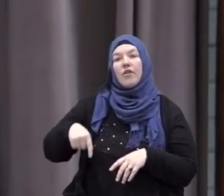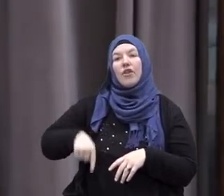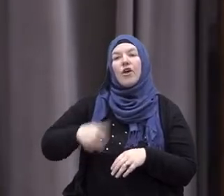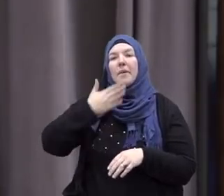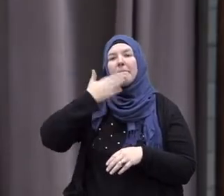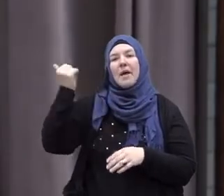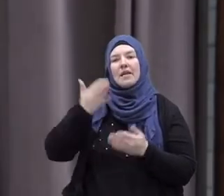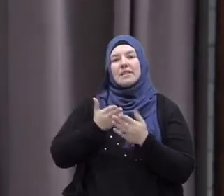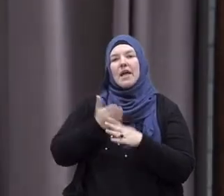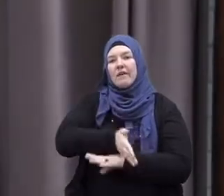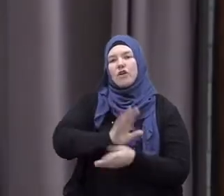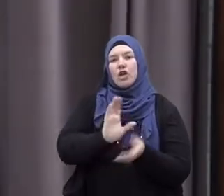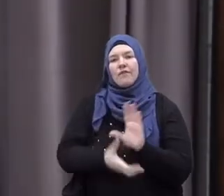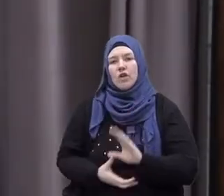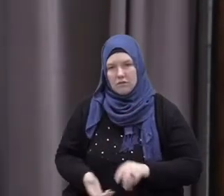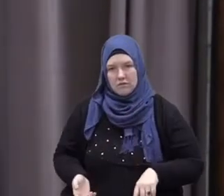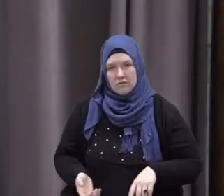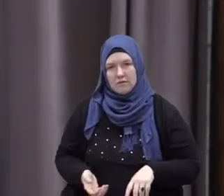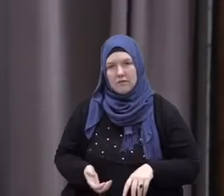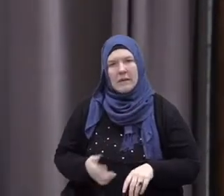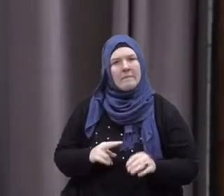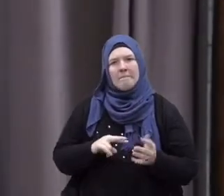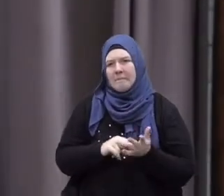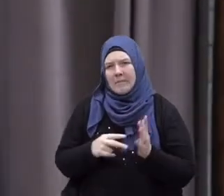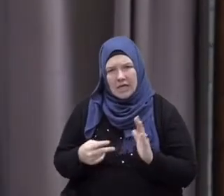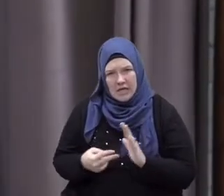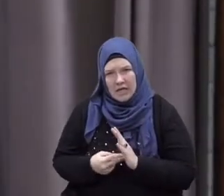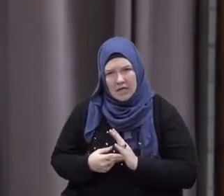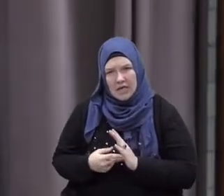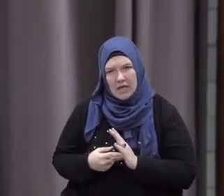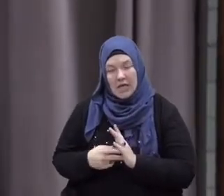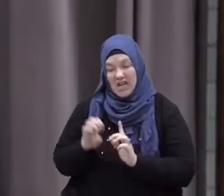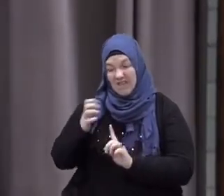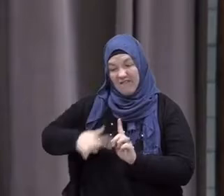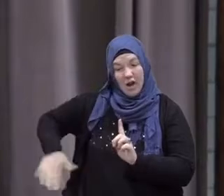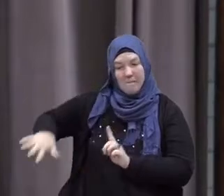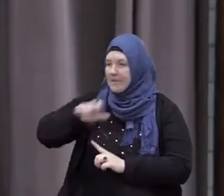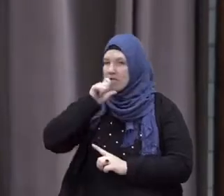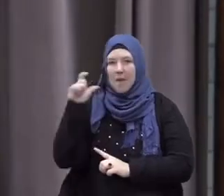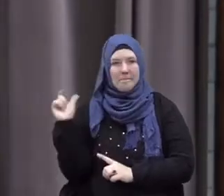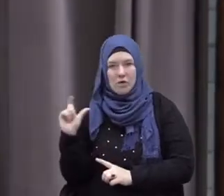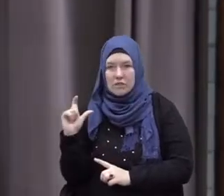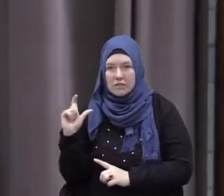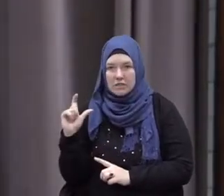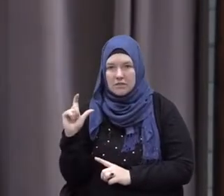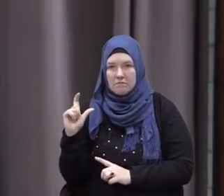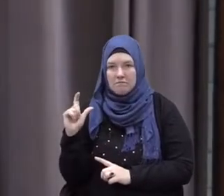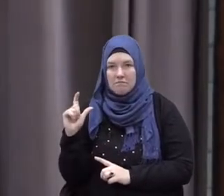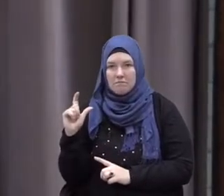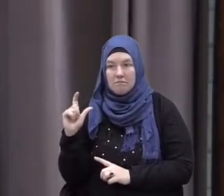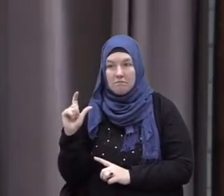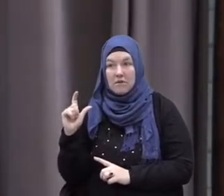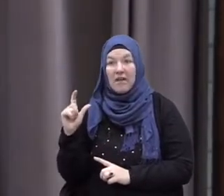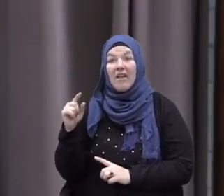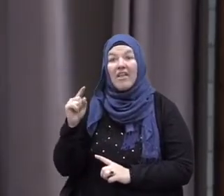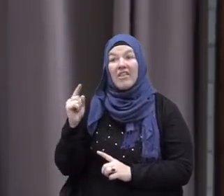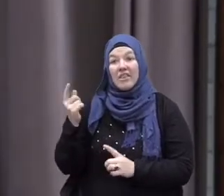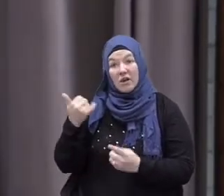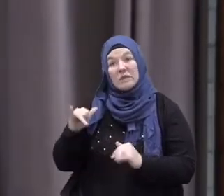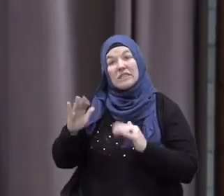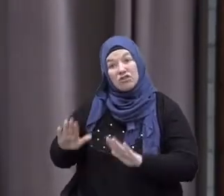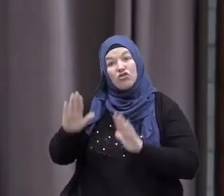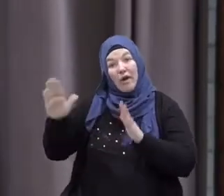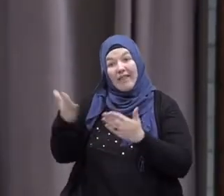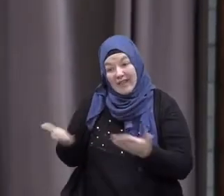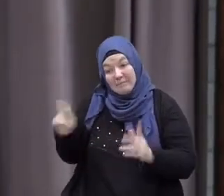becoming Muslims. Amazing. Which means, in the Jahiliyyah, there were great things that